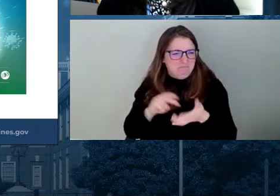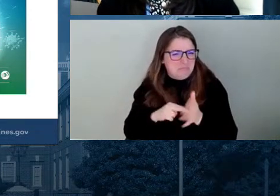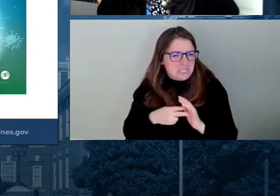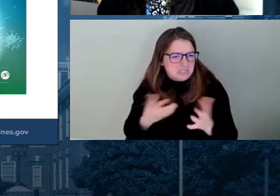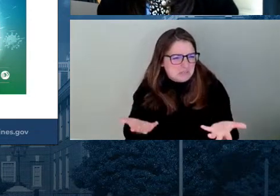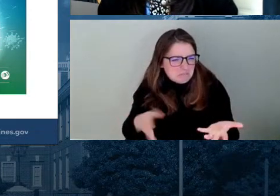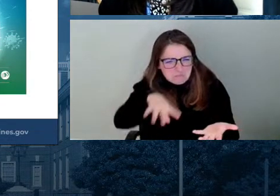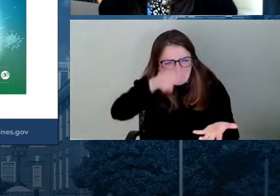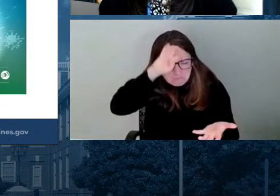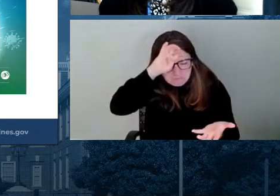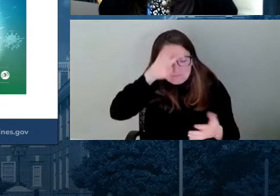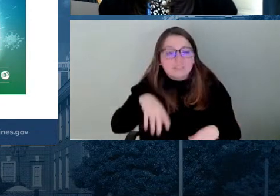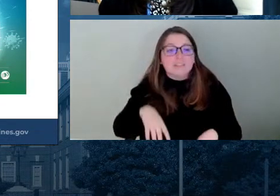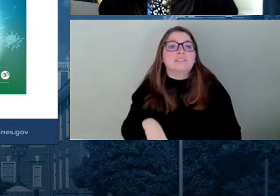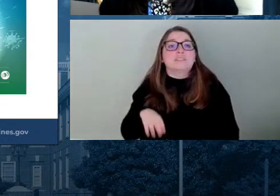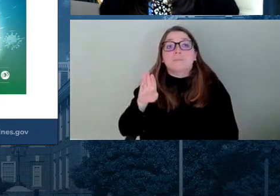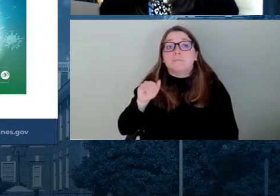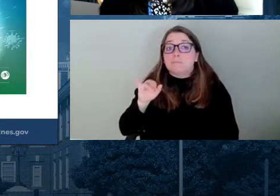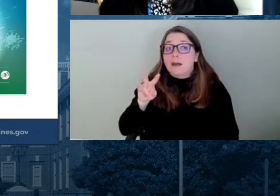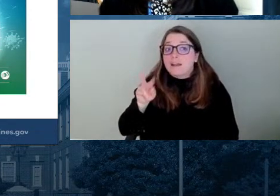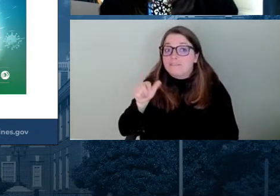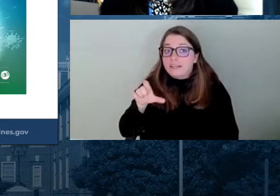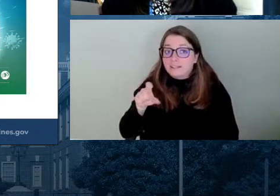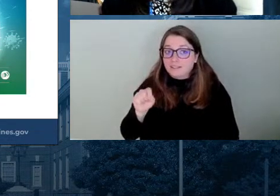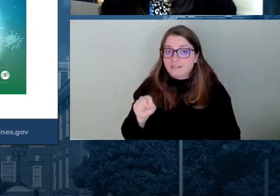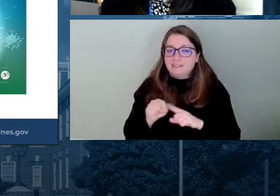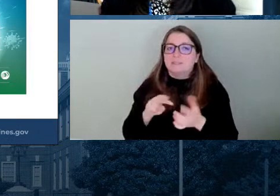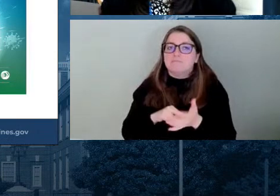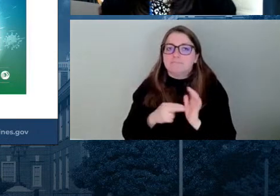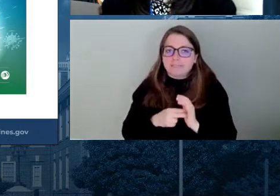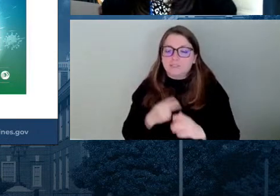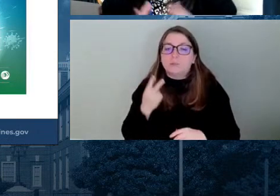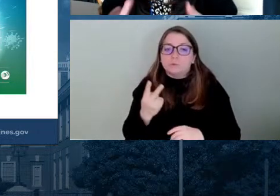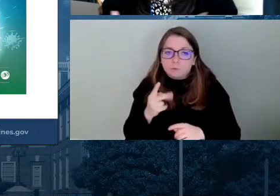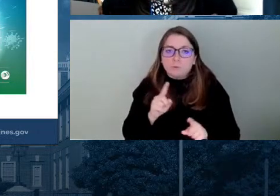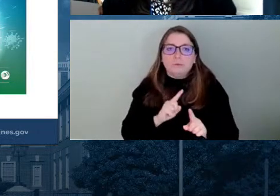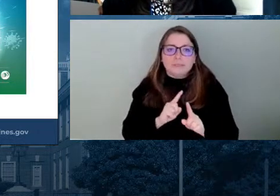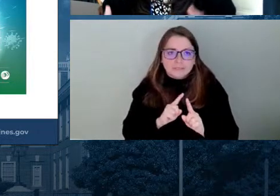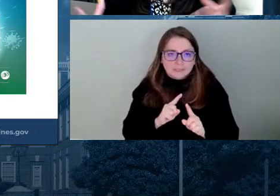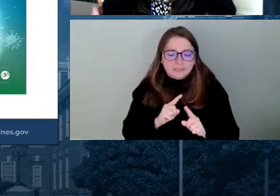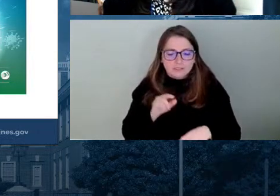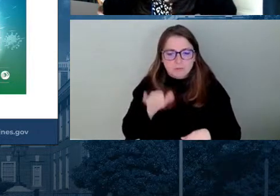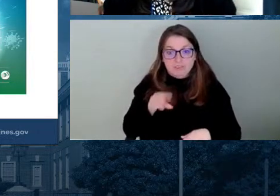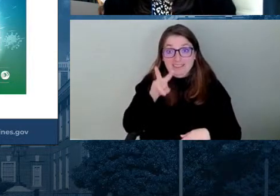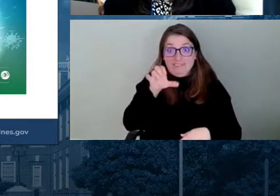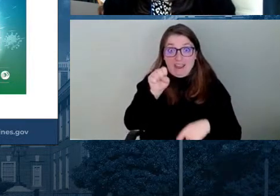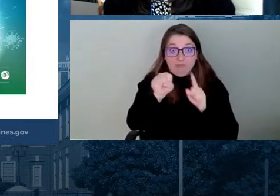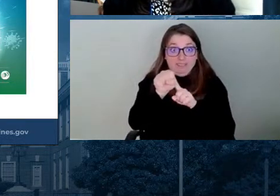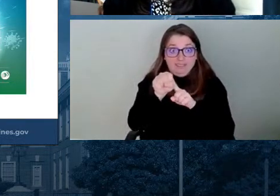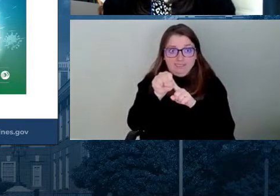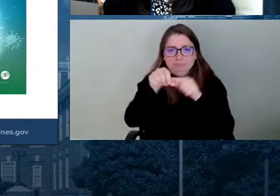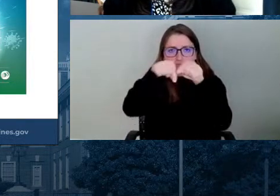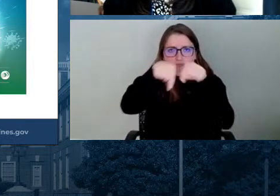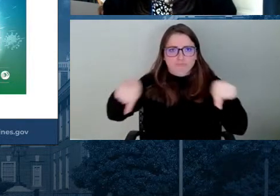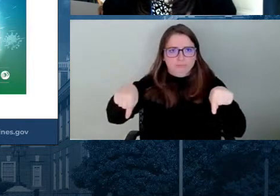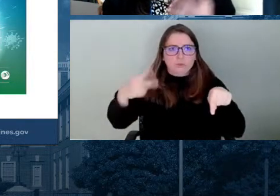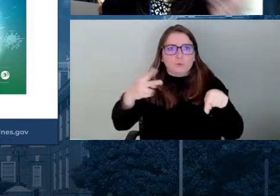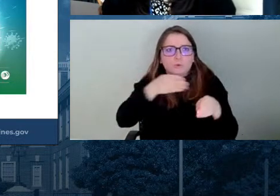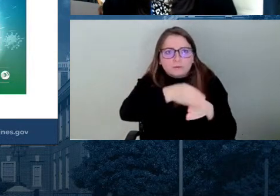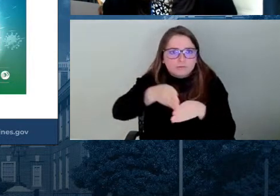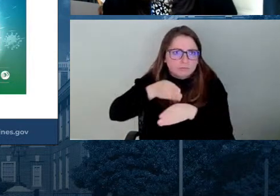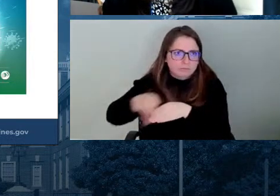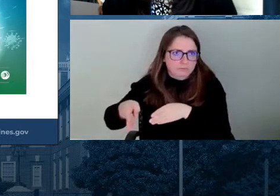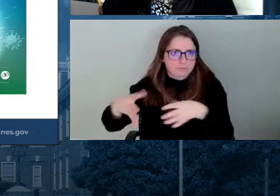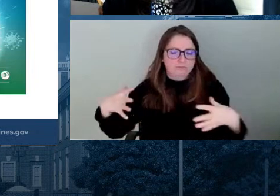the bivalent booster means there's 2 strains of the virus, or it targets 2 strains in this vaccine. So it's